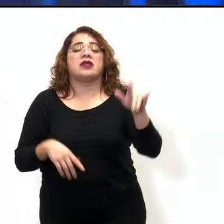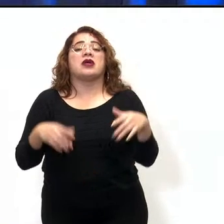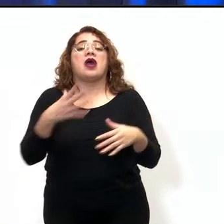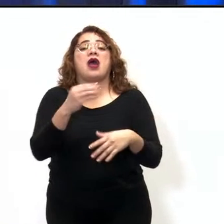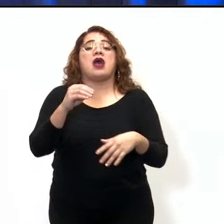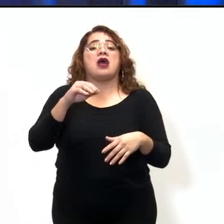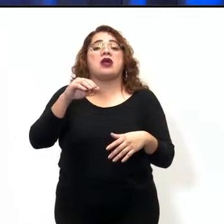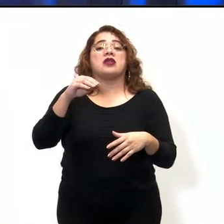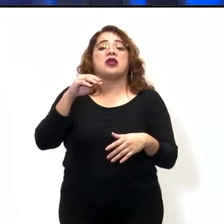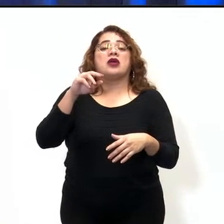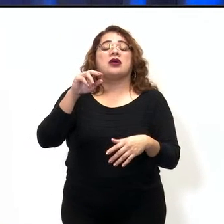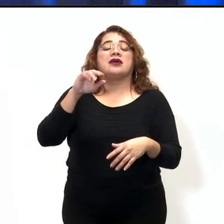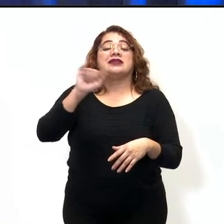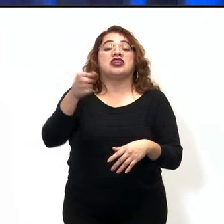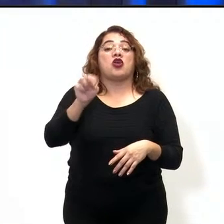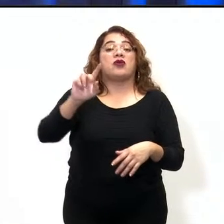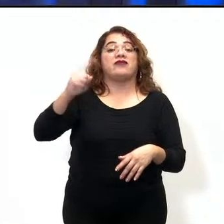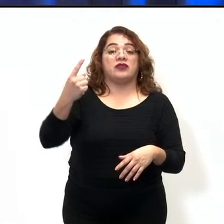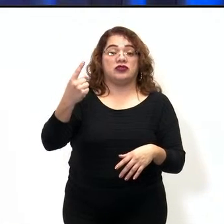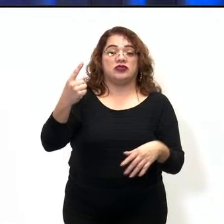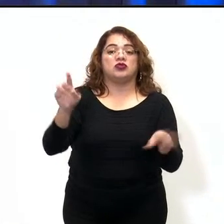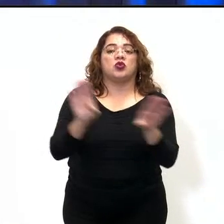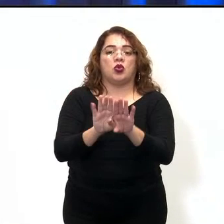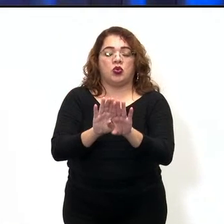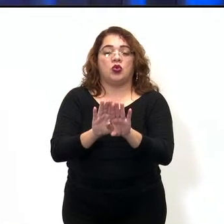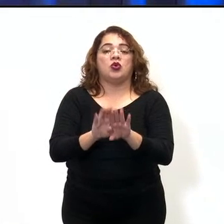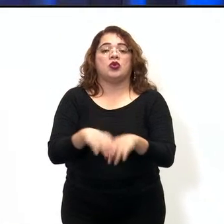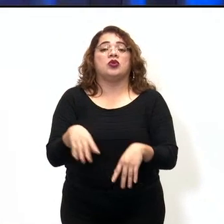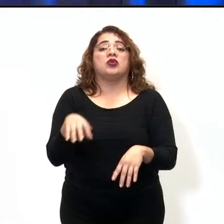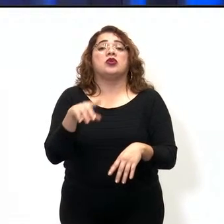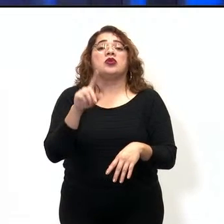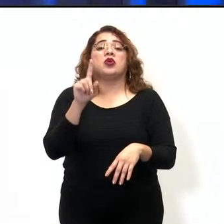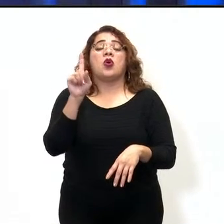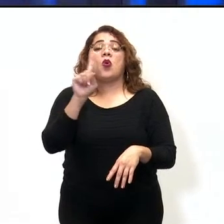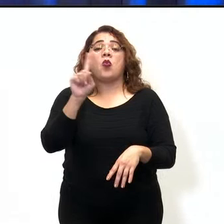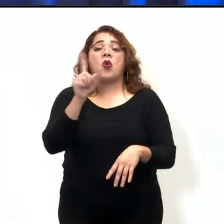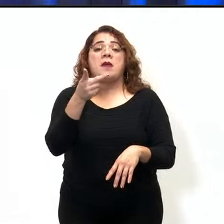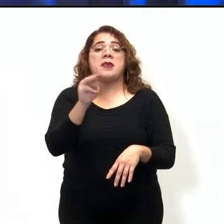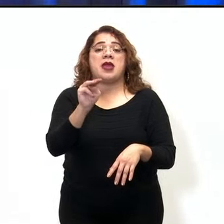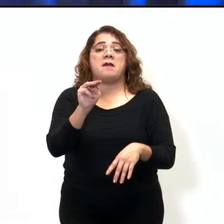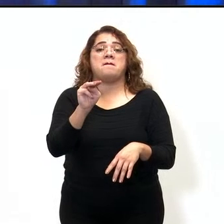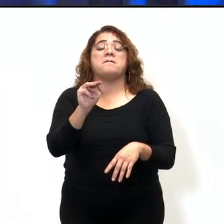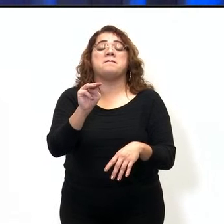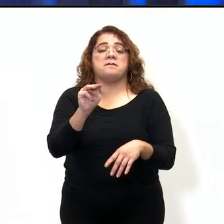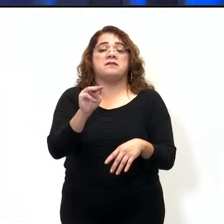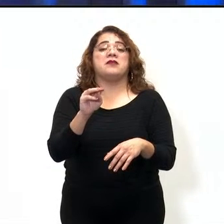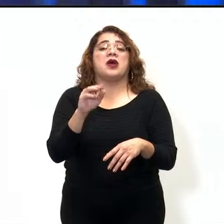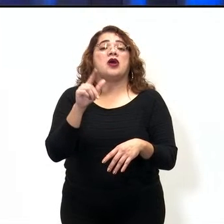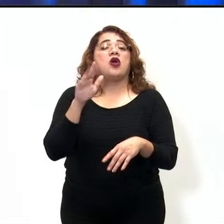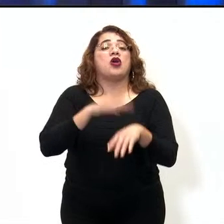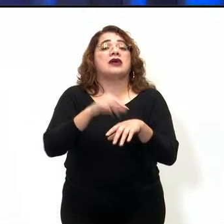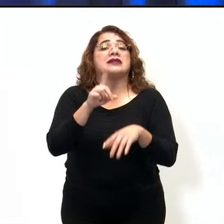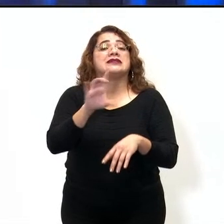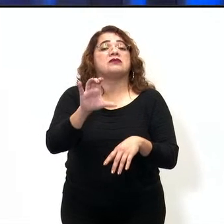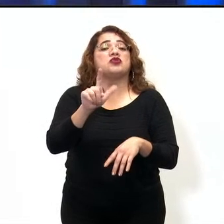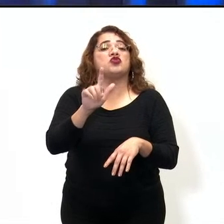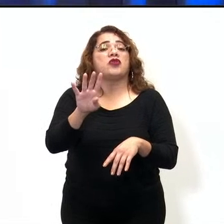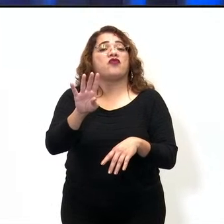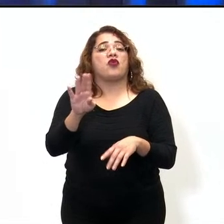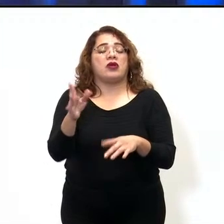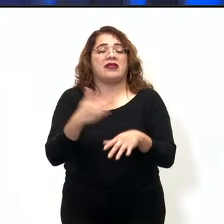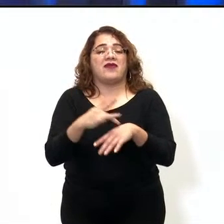Day, and we'll be testing available until 1 p.m. at the city-run locations on Christmas Eve, so